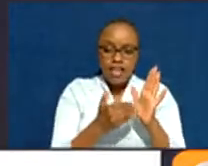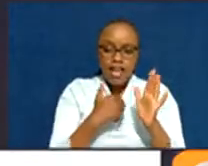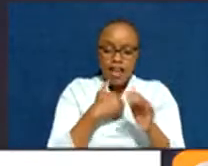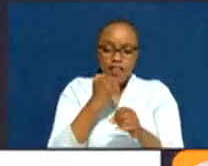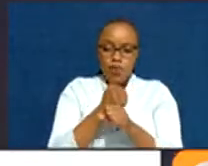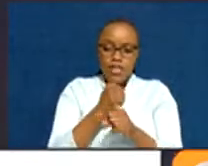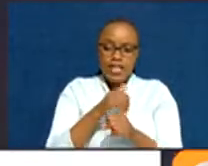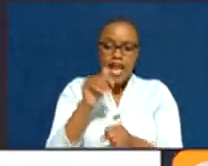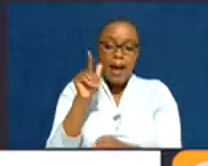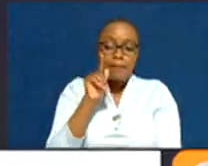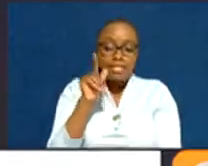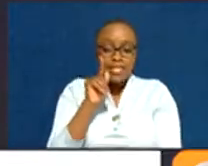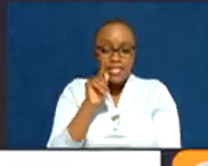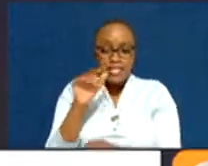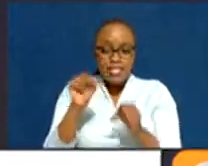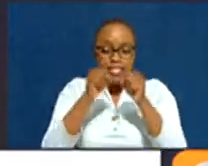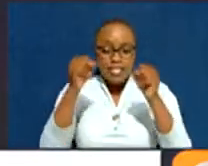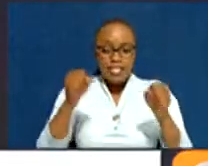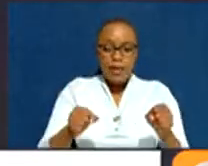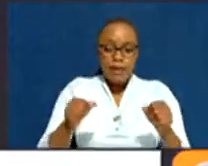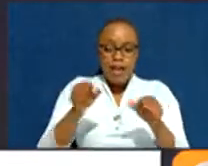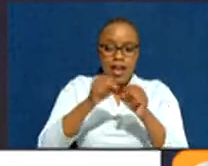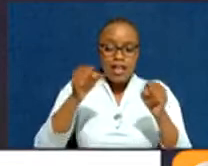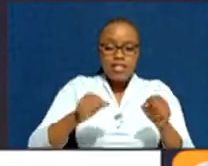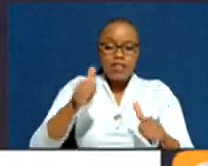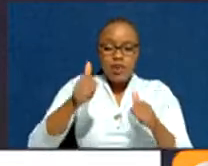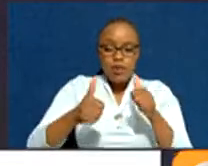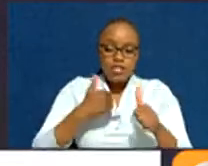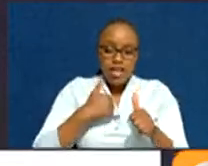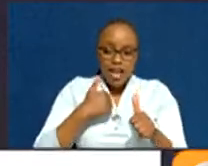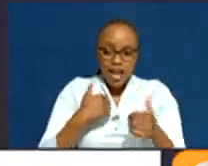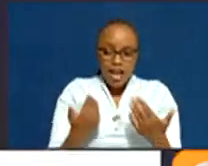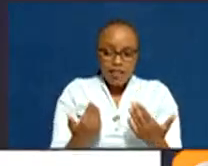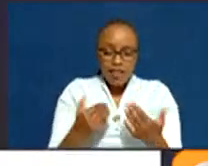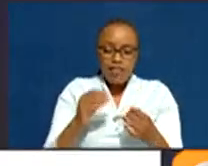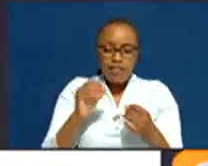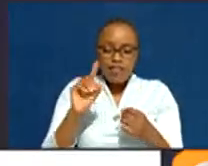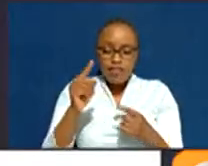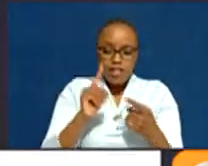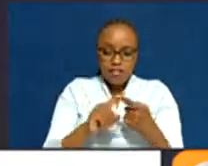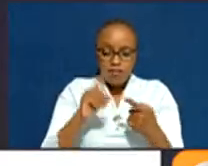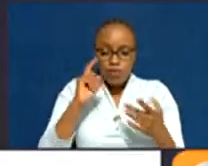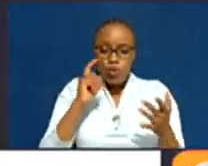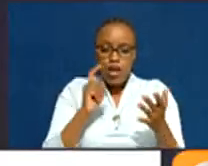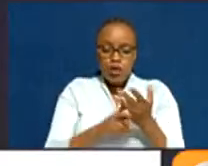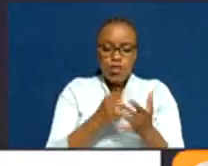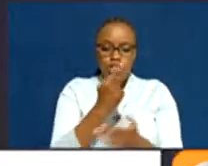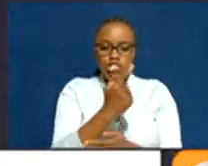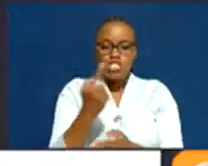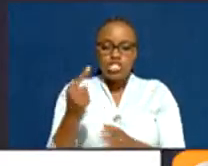British system, has persistently refused to do is to acknowledge its role.